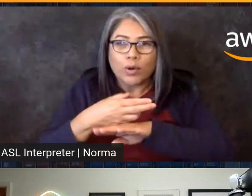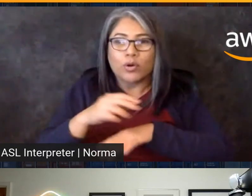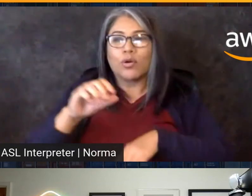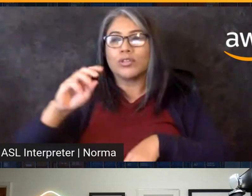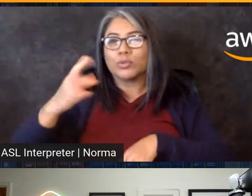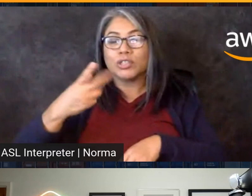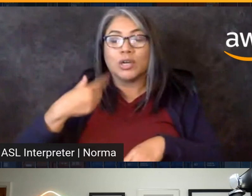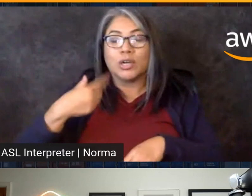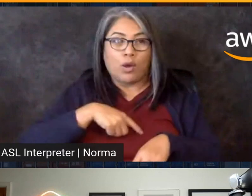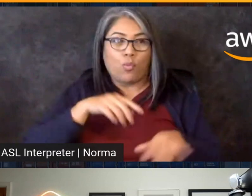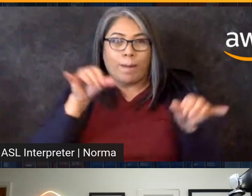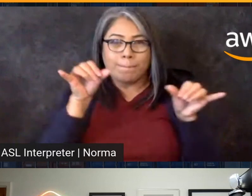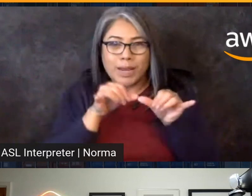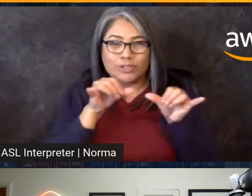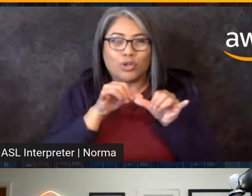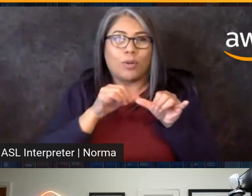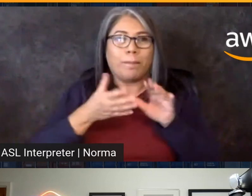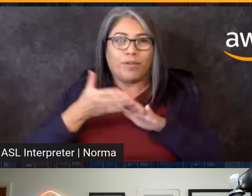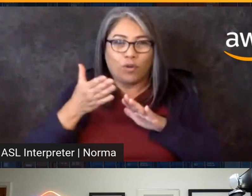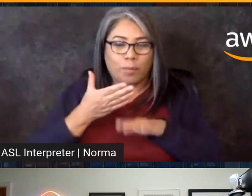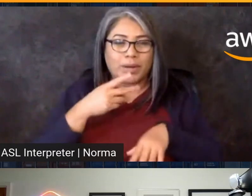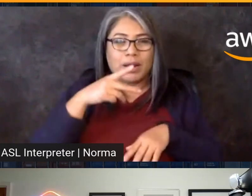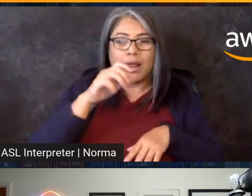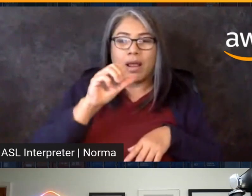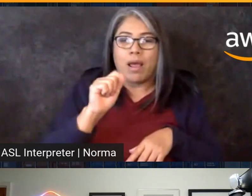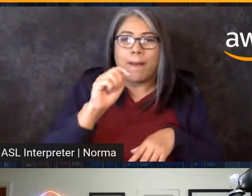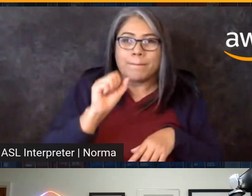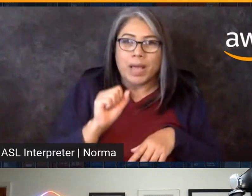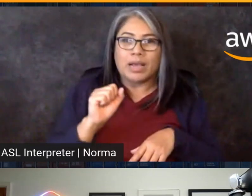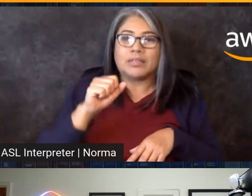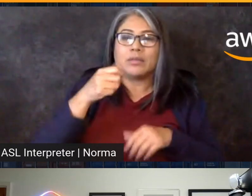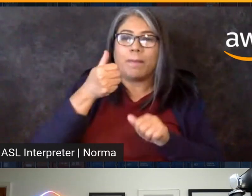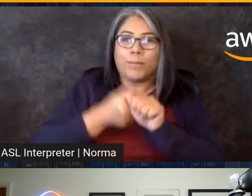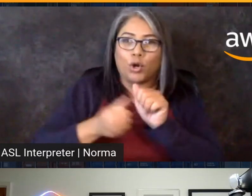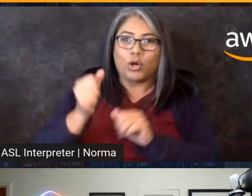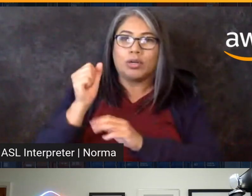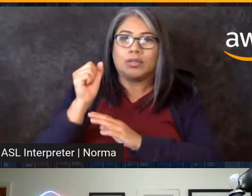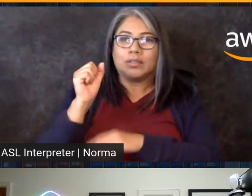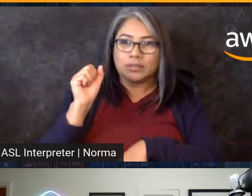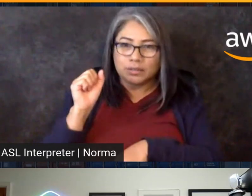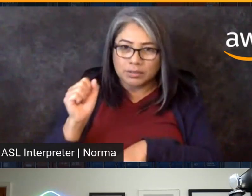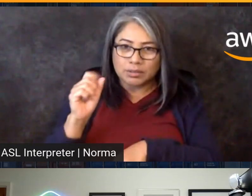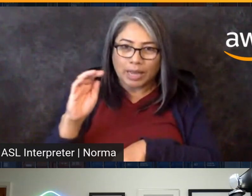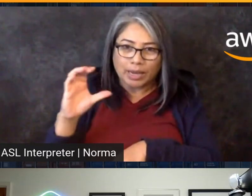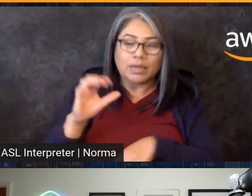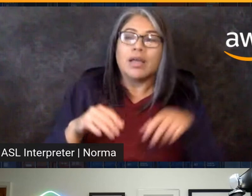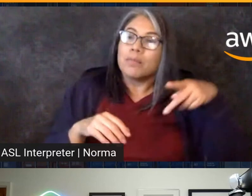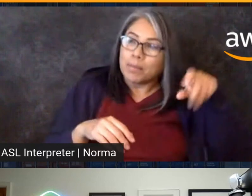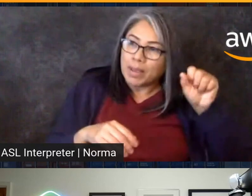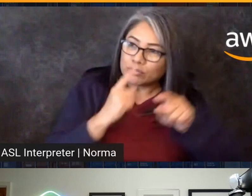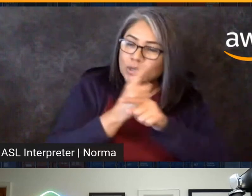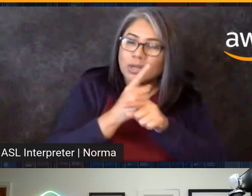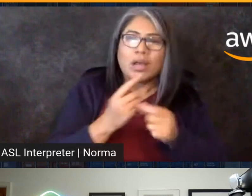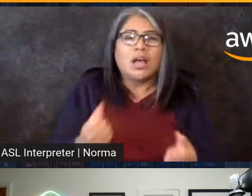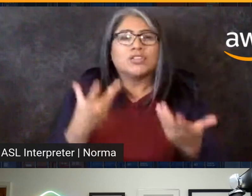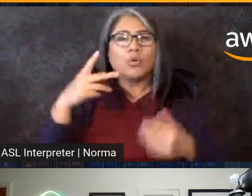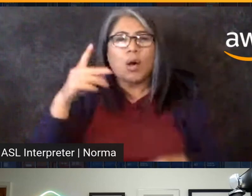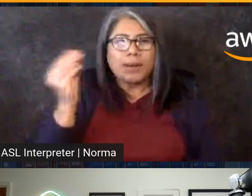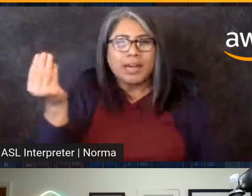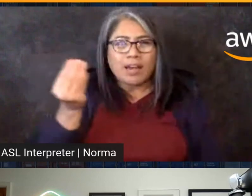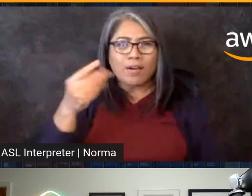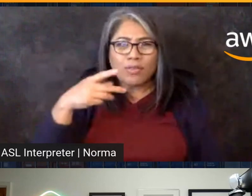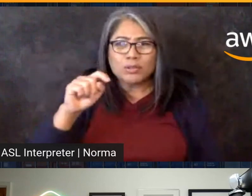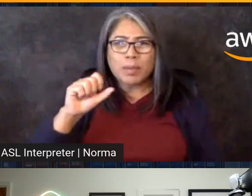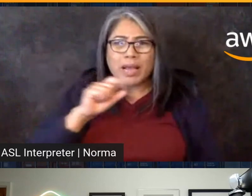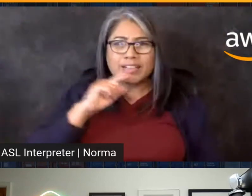in packets per second. PPS, yeah, totally. So. How many of those packets are needed? Well,